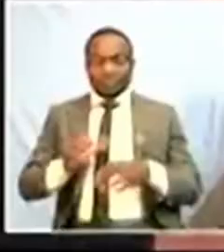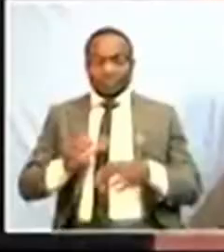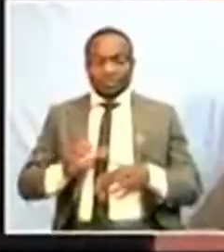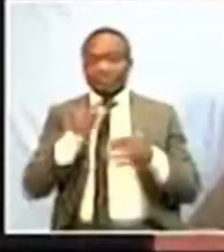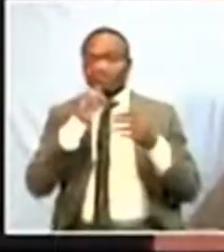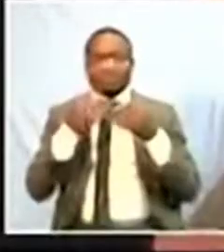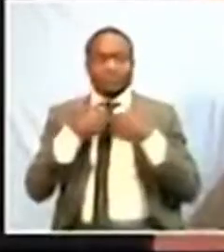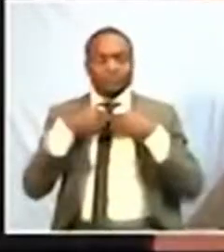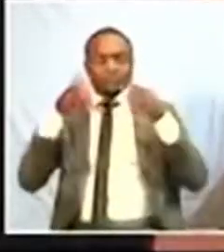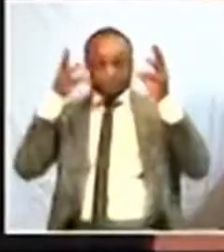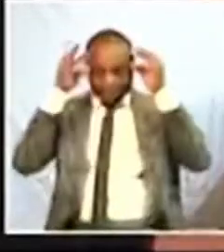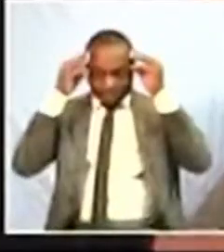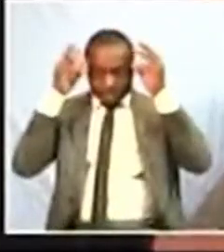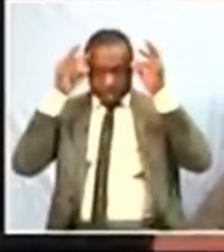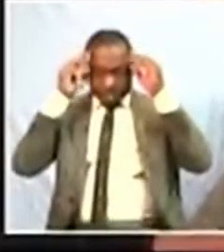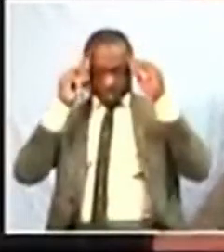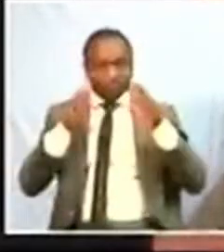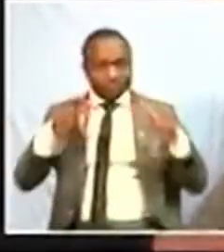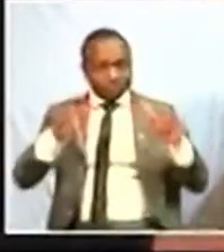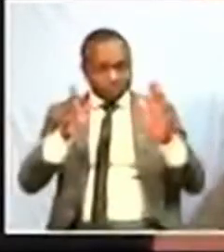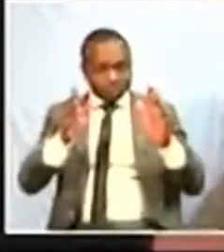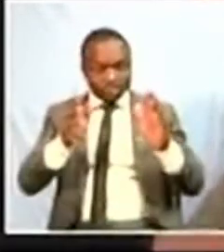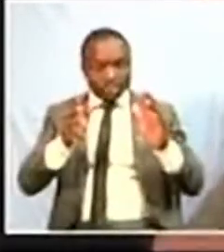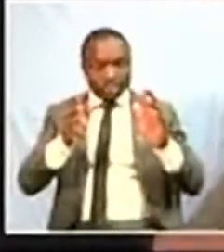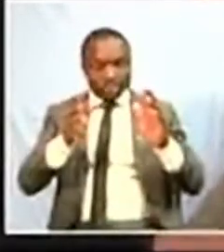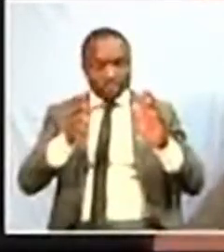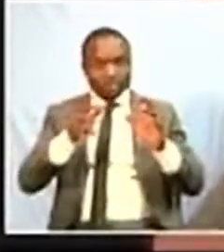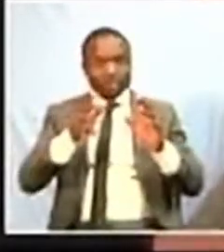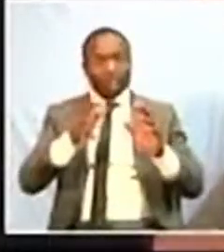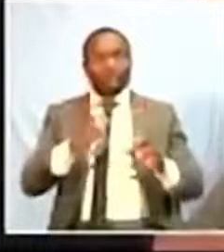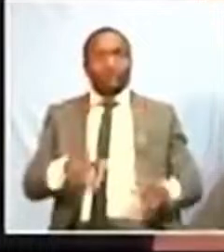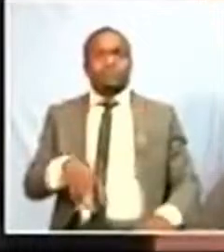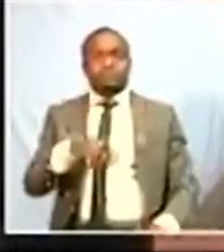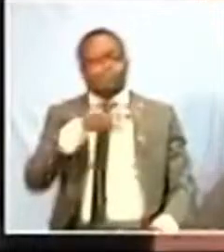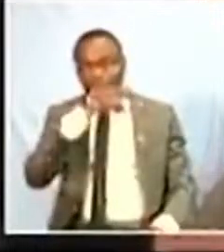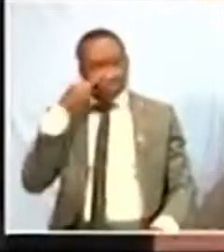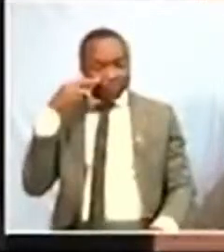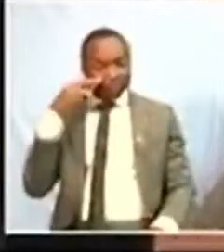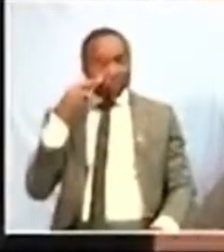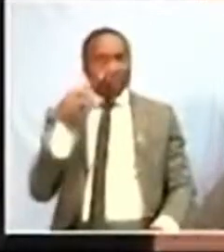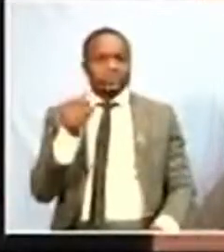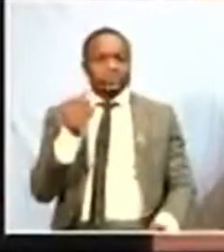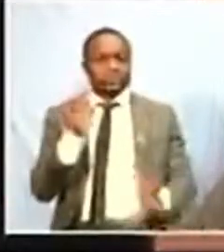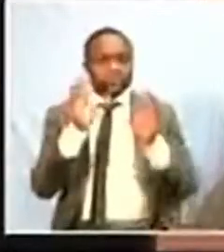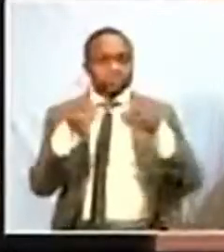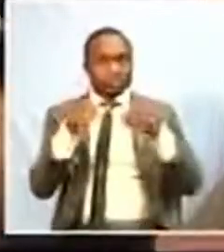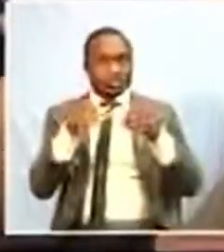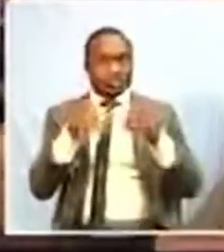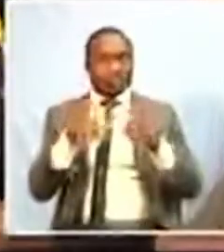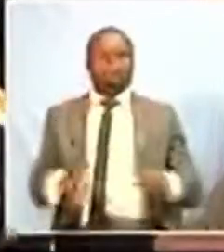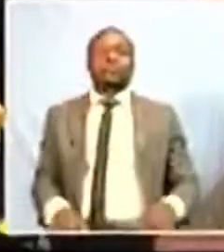or you deliberately allowed them to rip the council off? Town clerk.